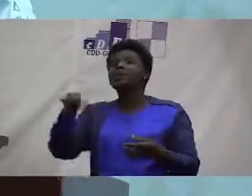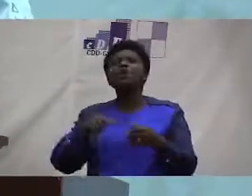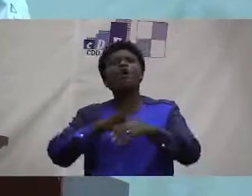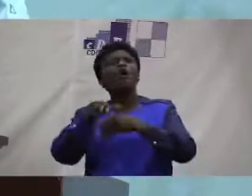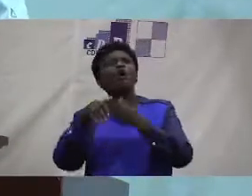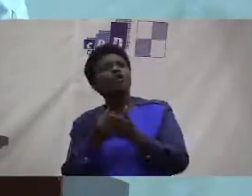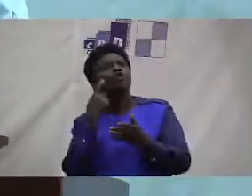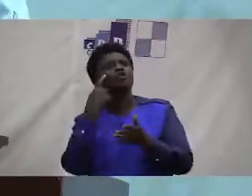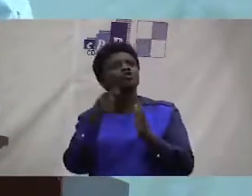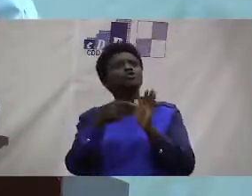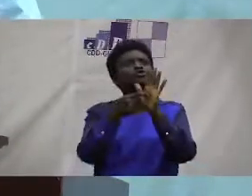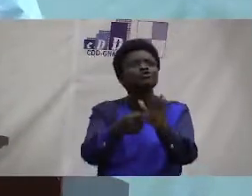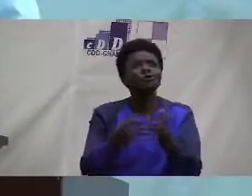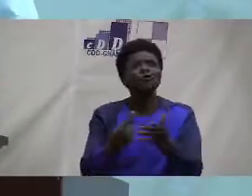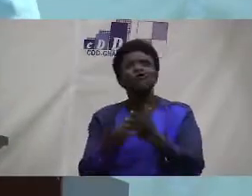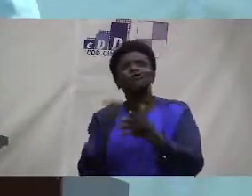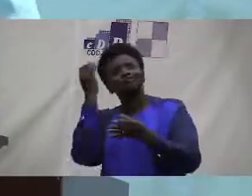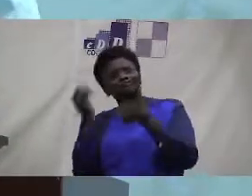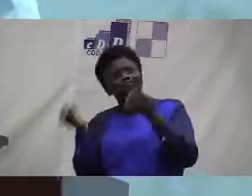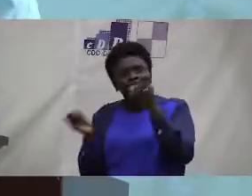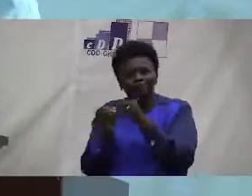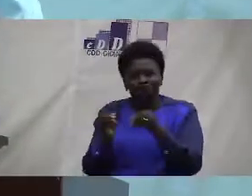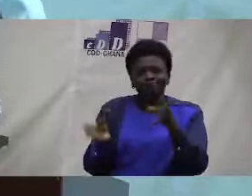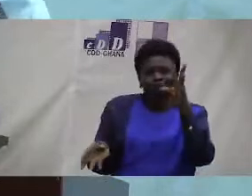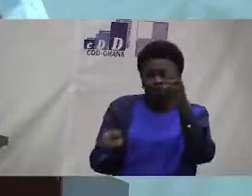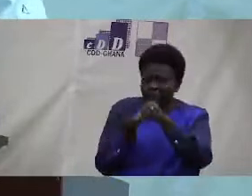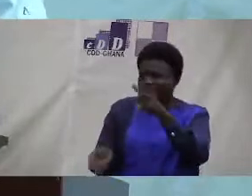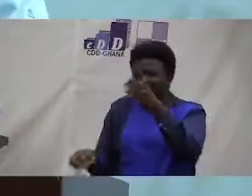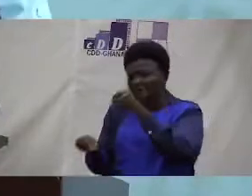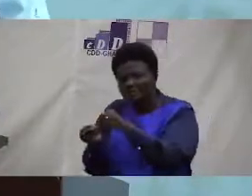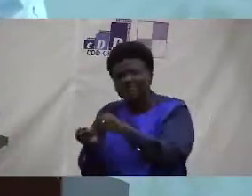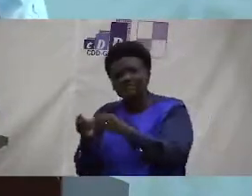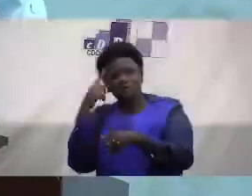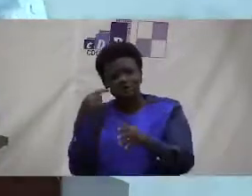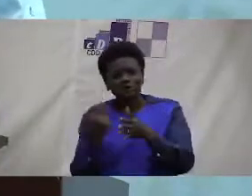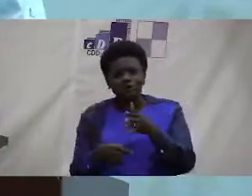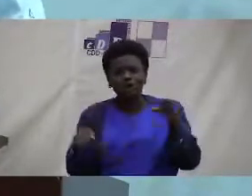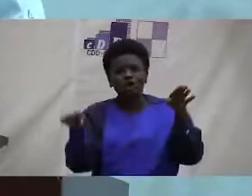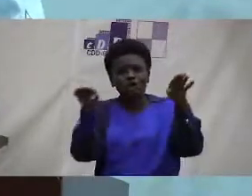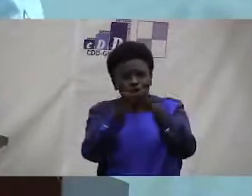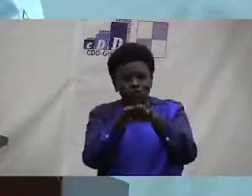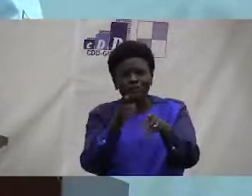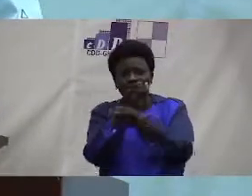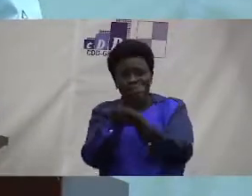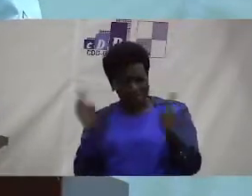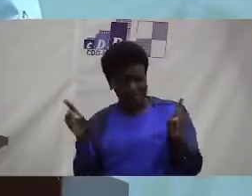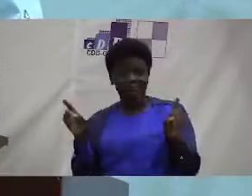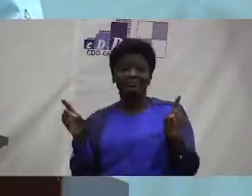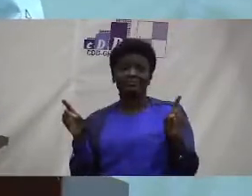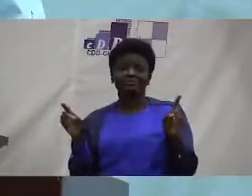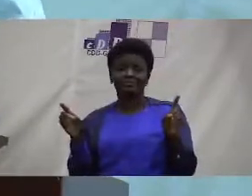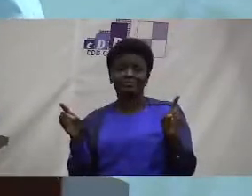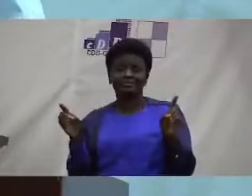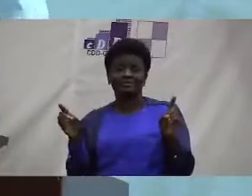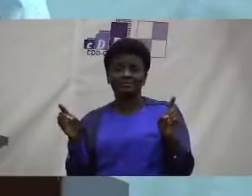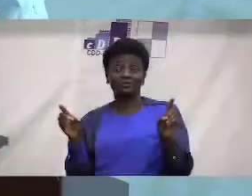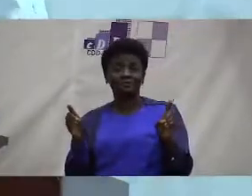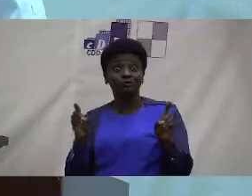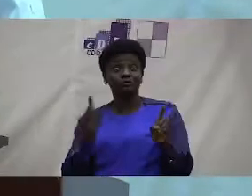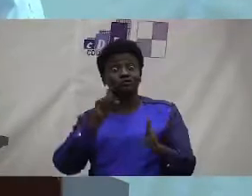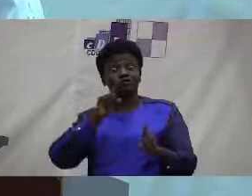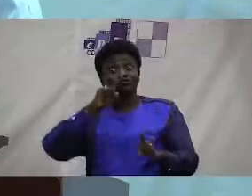of signs of contributing to the closing of democracy, you